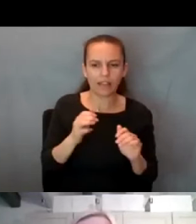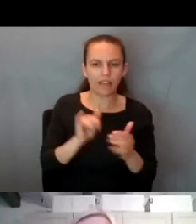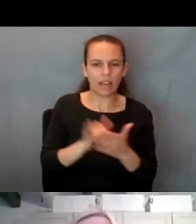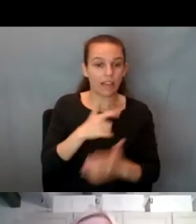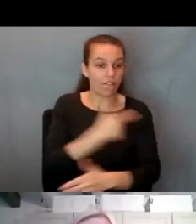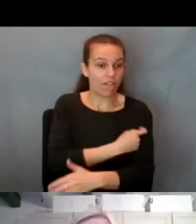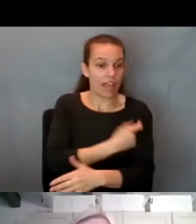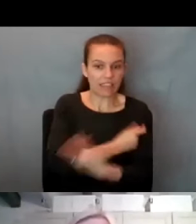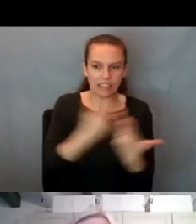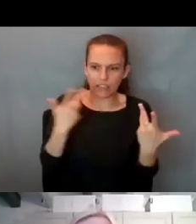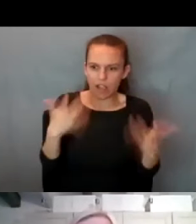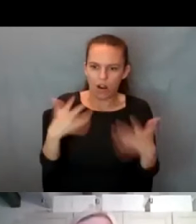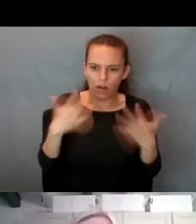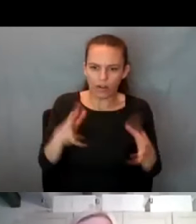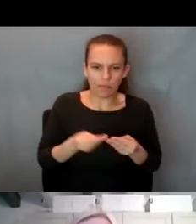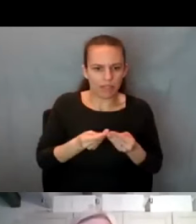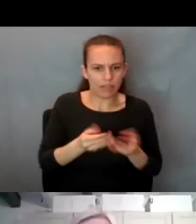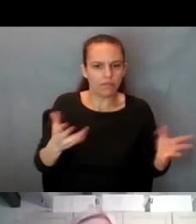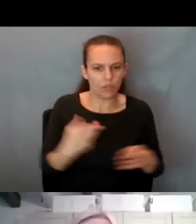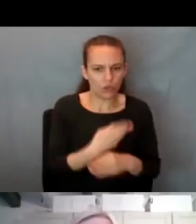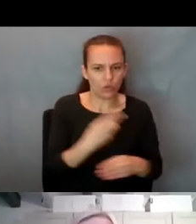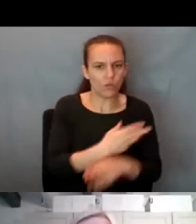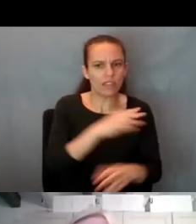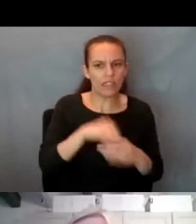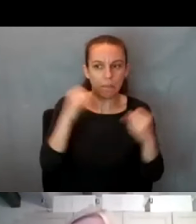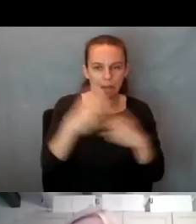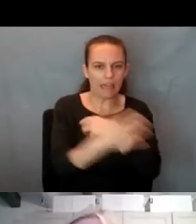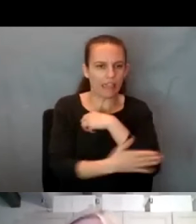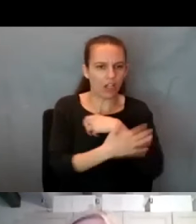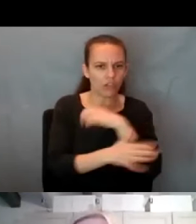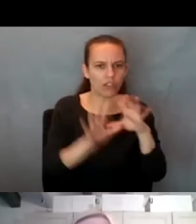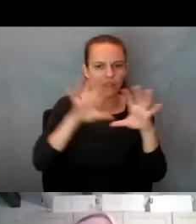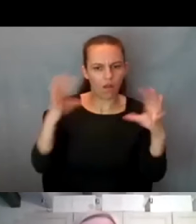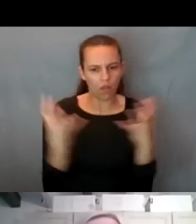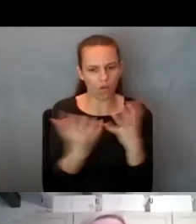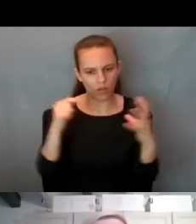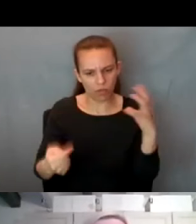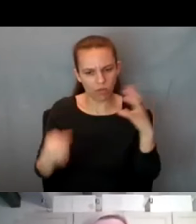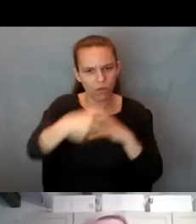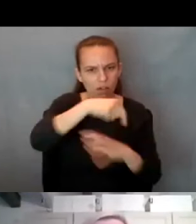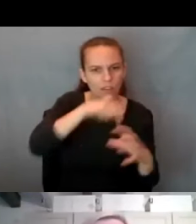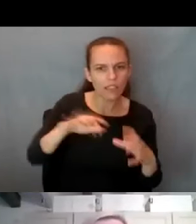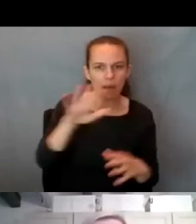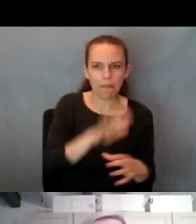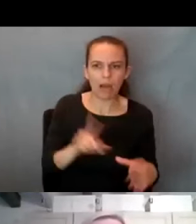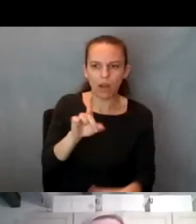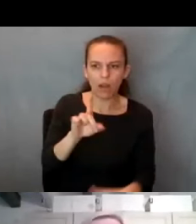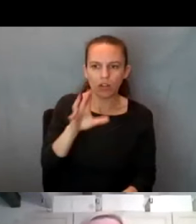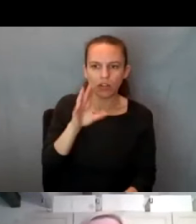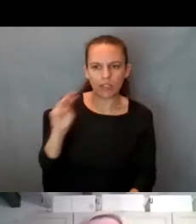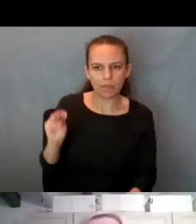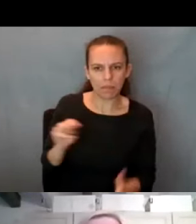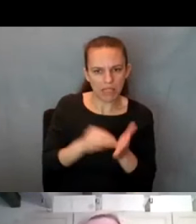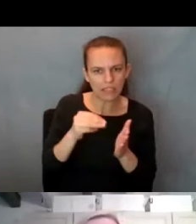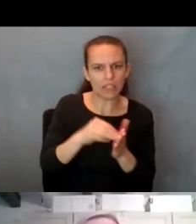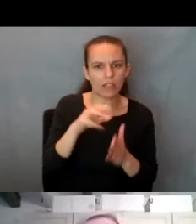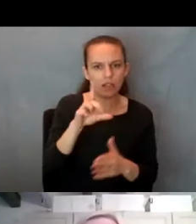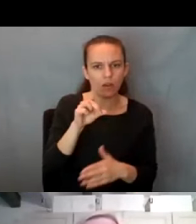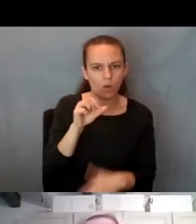already being implemented in many countries across the world. About 100 million doses has been